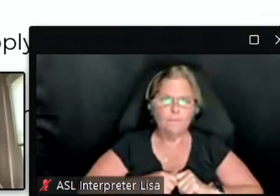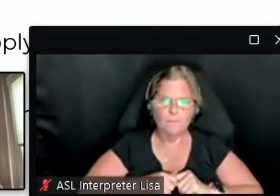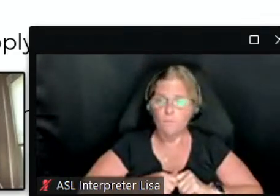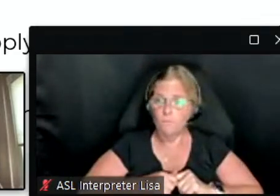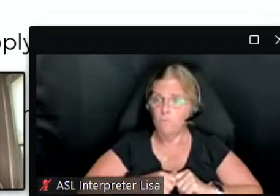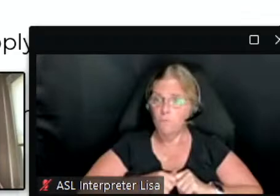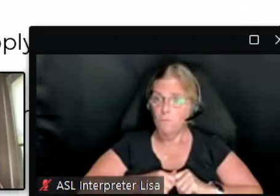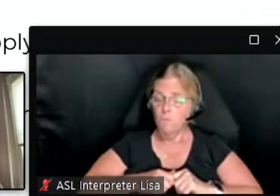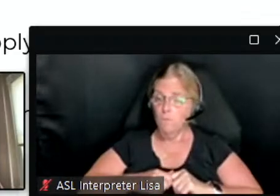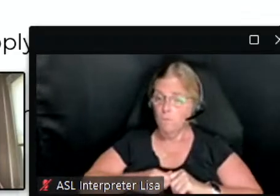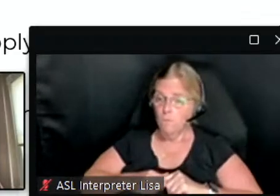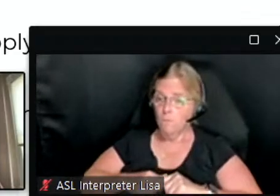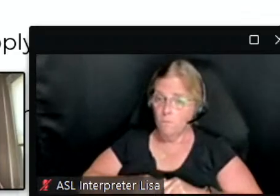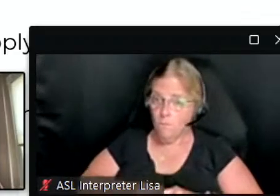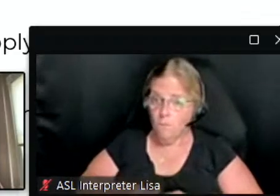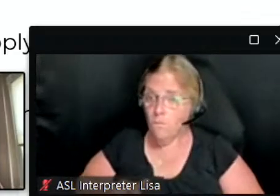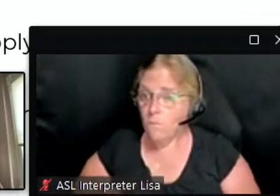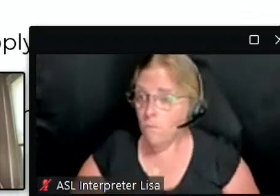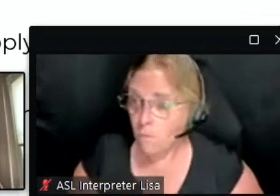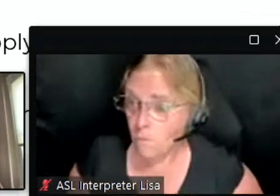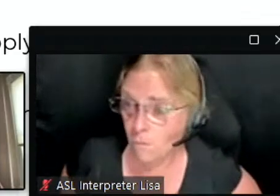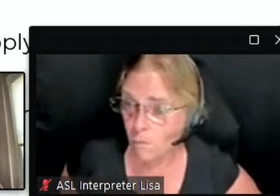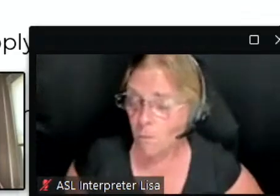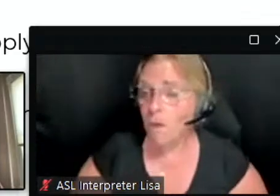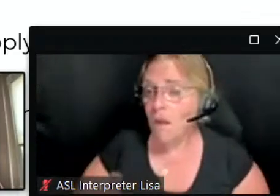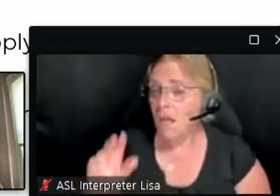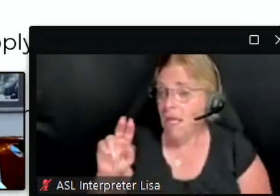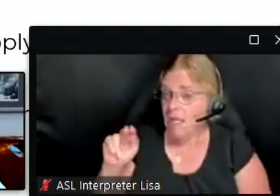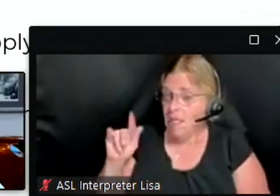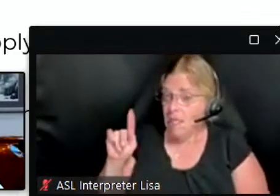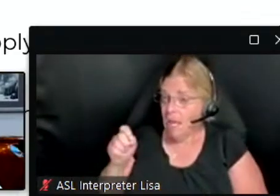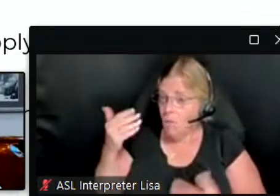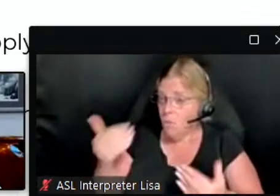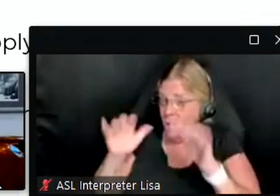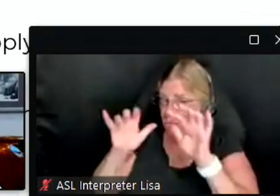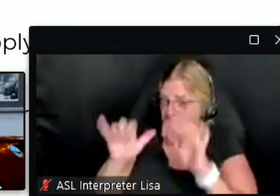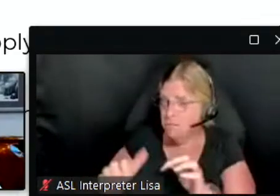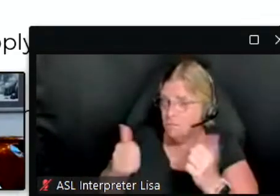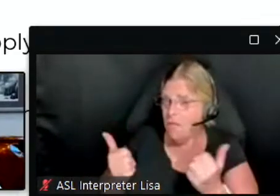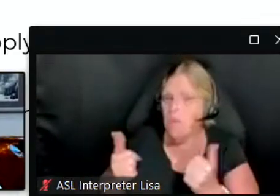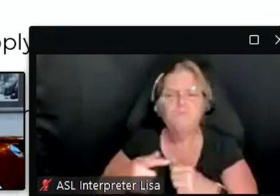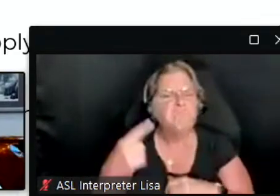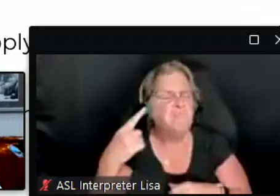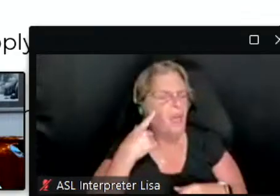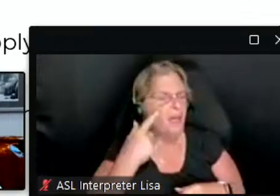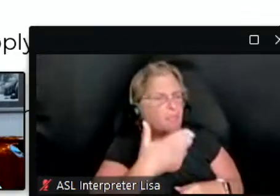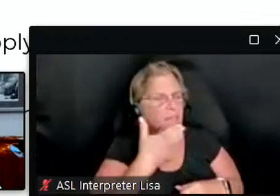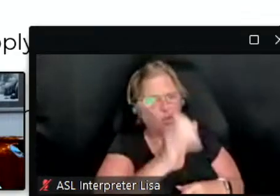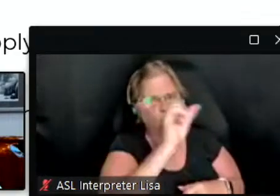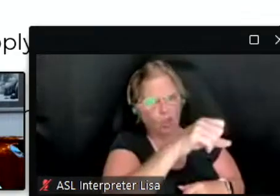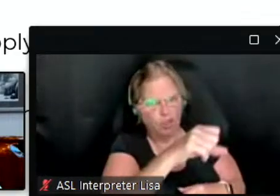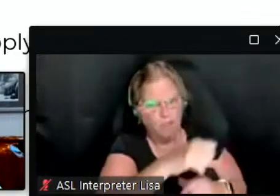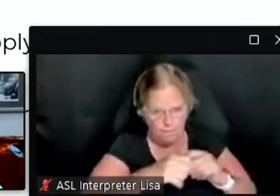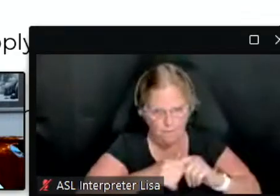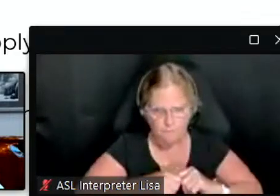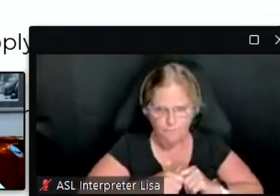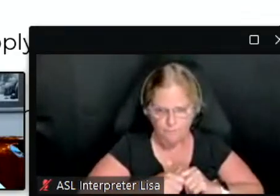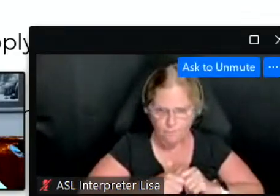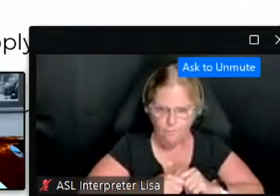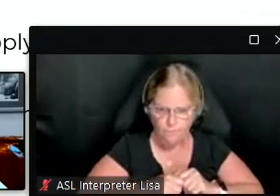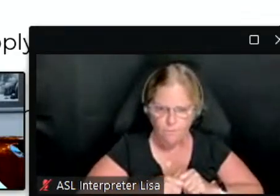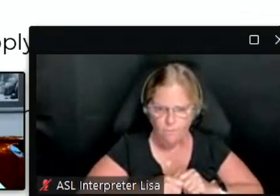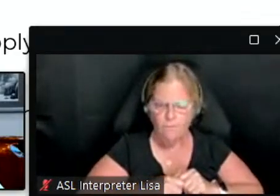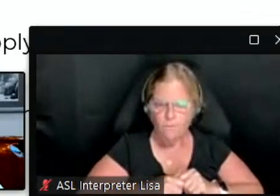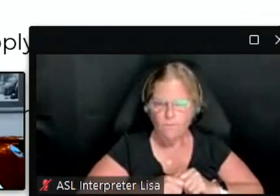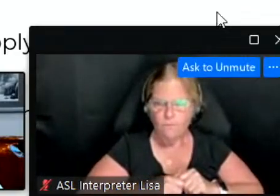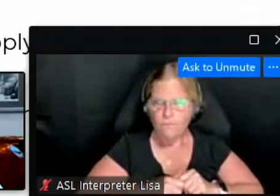Nate, do we want to take a minute for people to jot down a few things right now? Yeah, I think that'd be really good. It's very top of mind. Let's just